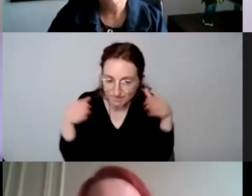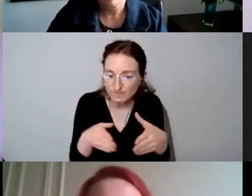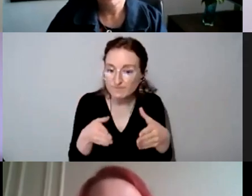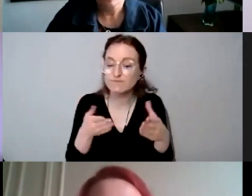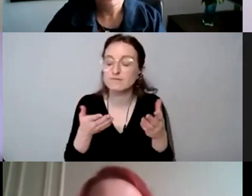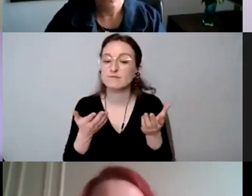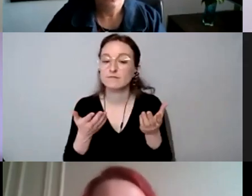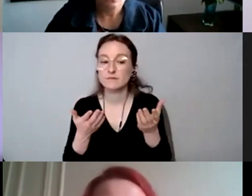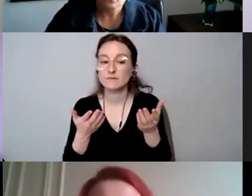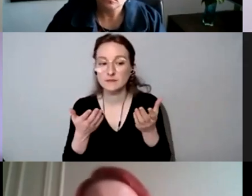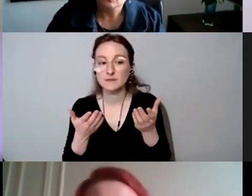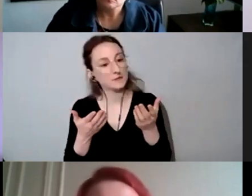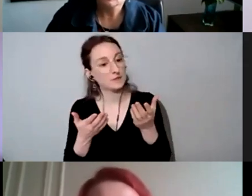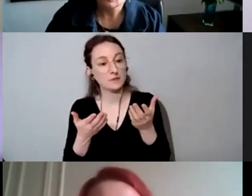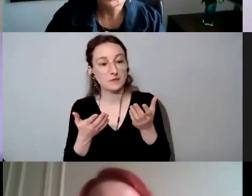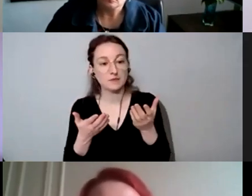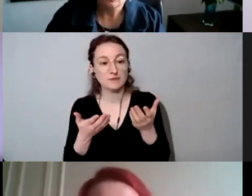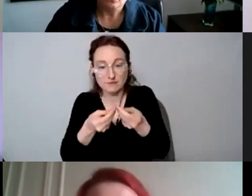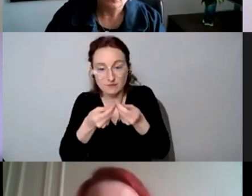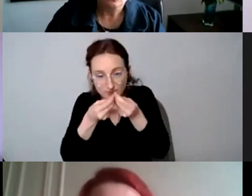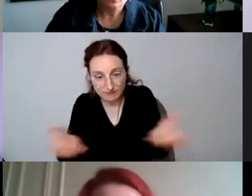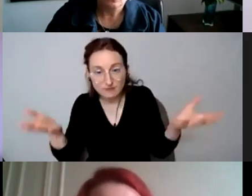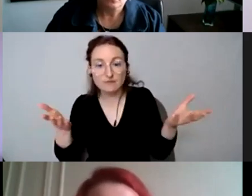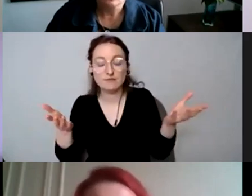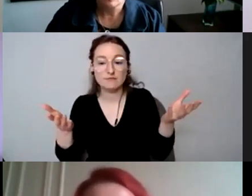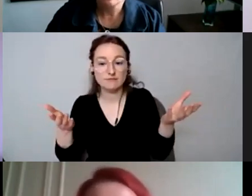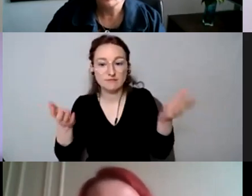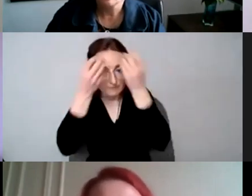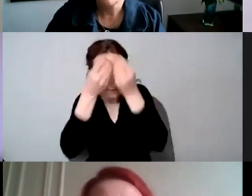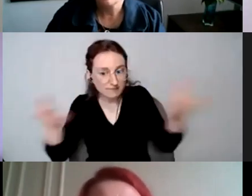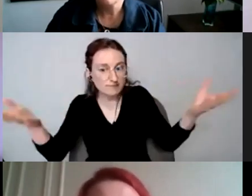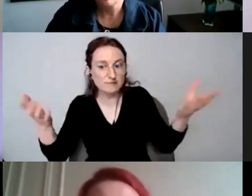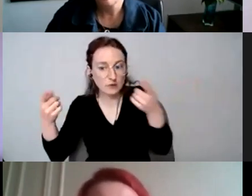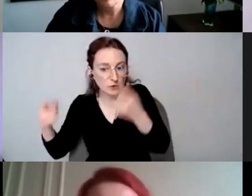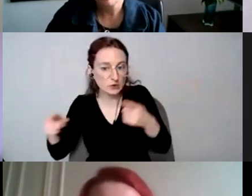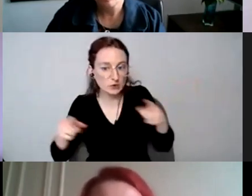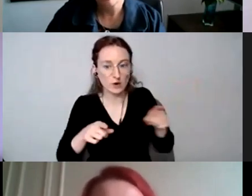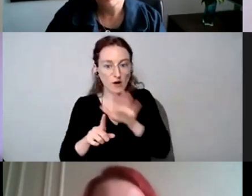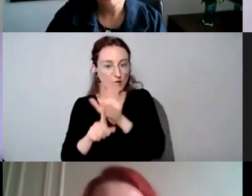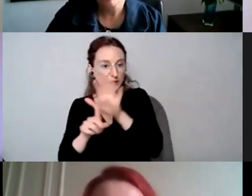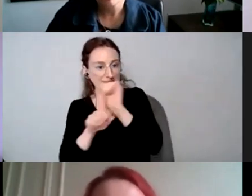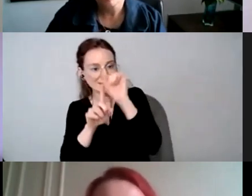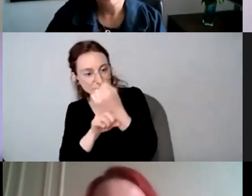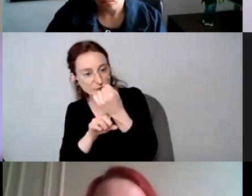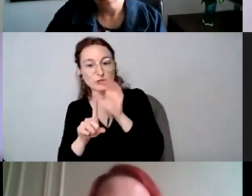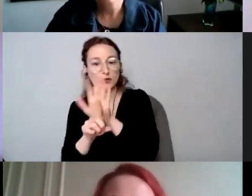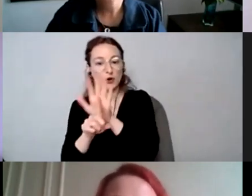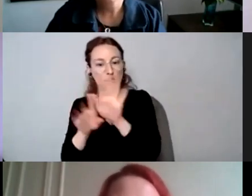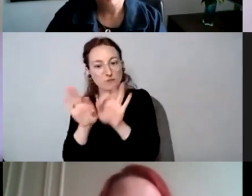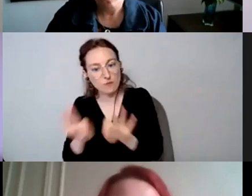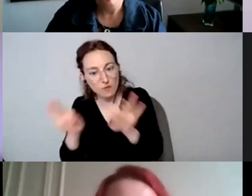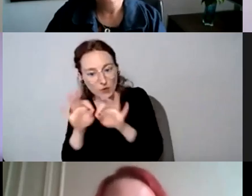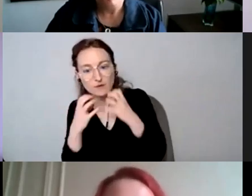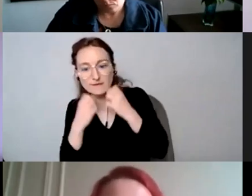to kind of dissemination of this knowledge about Yulia's case and the importance of her case